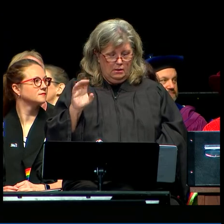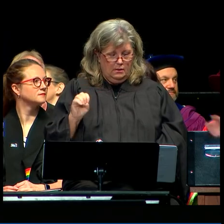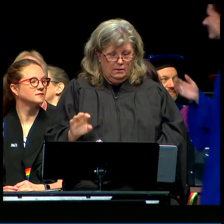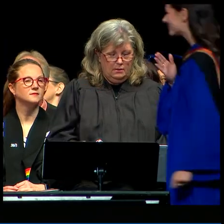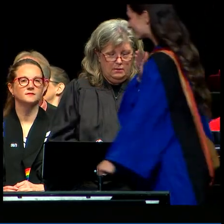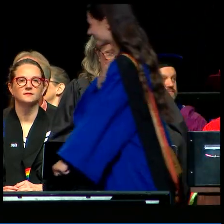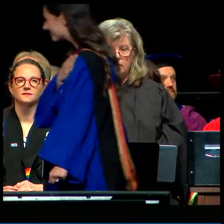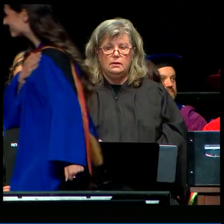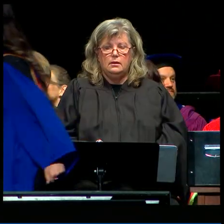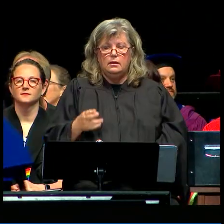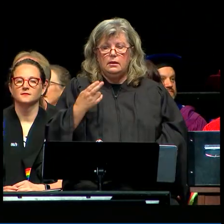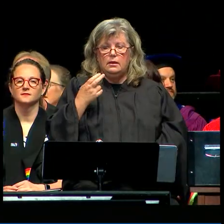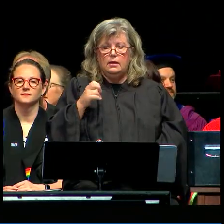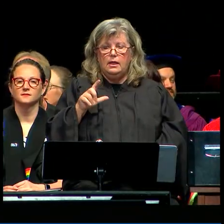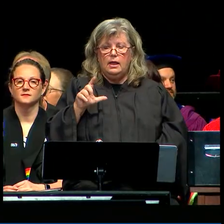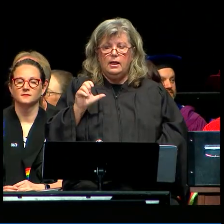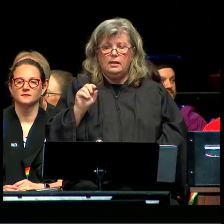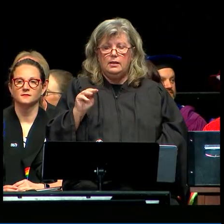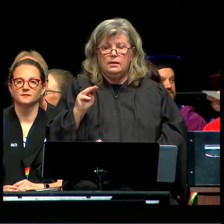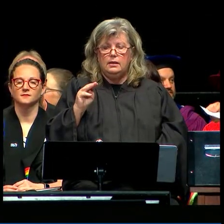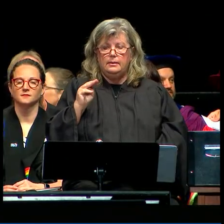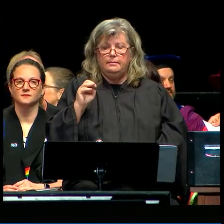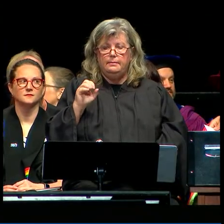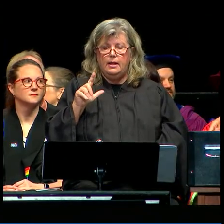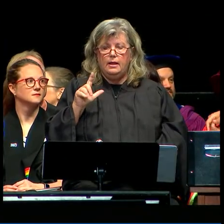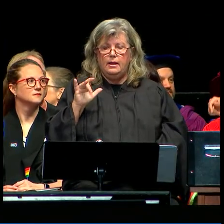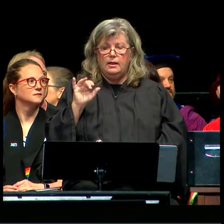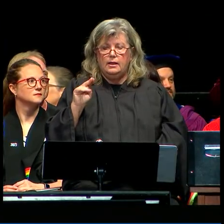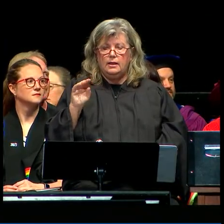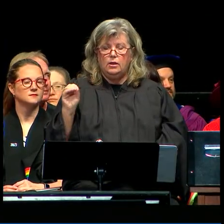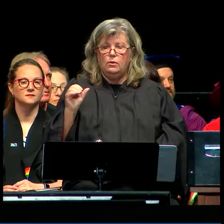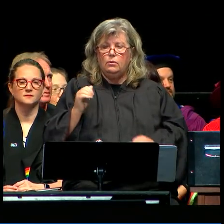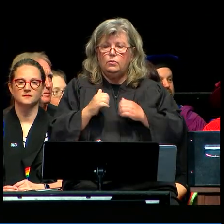Helen Melino, with distinction.